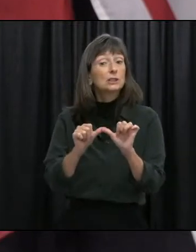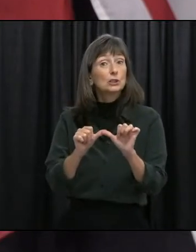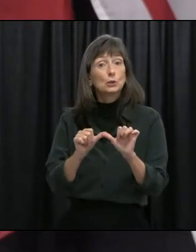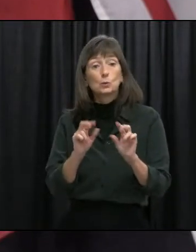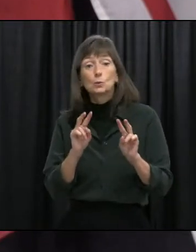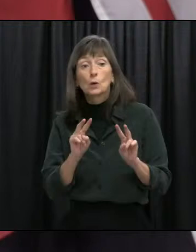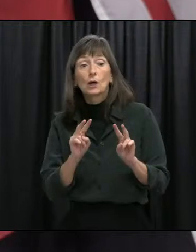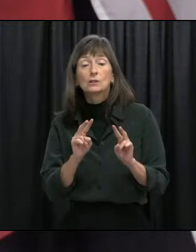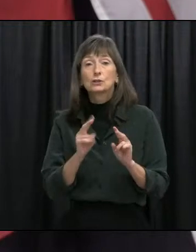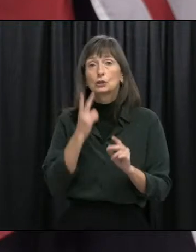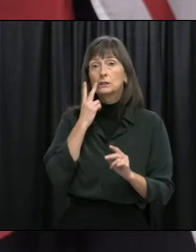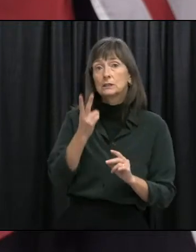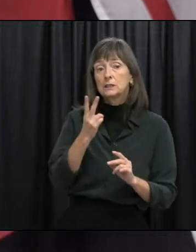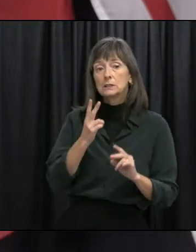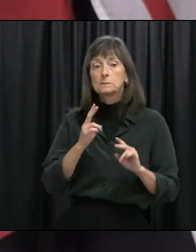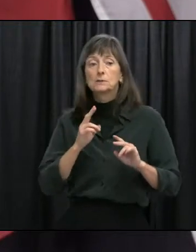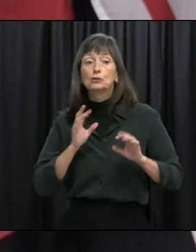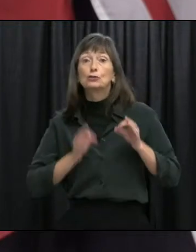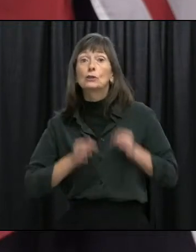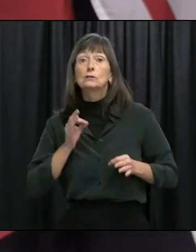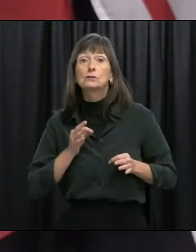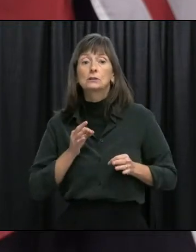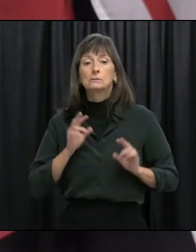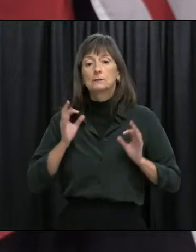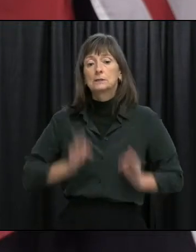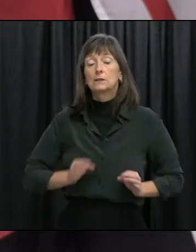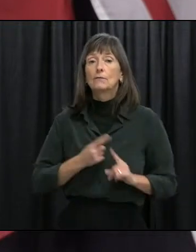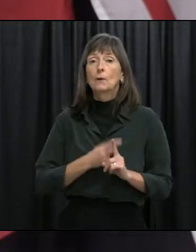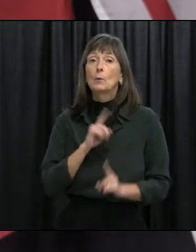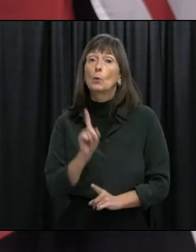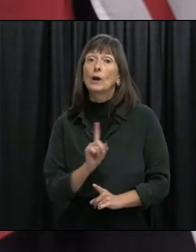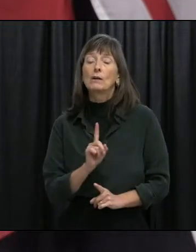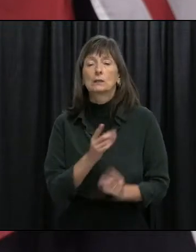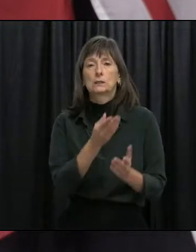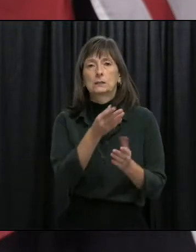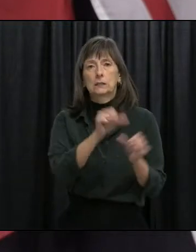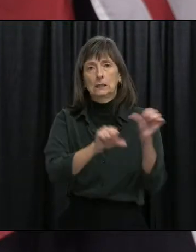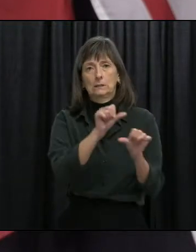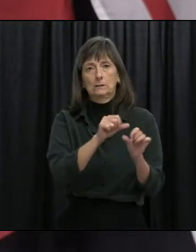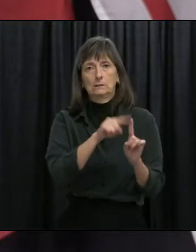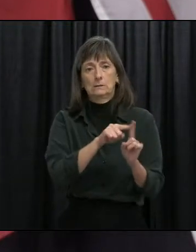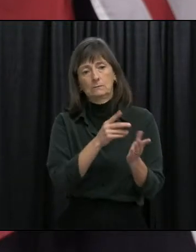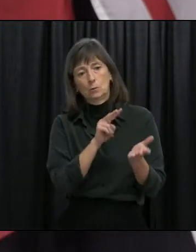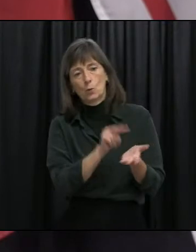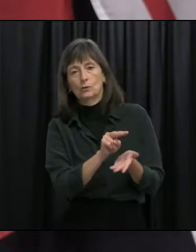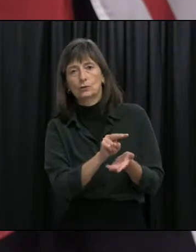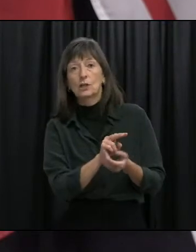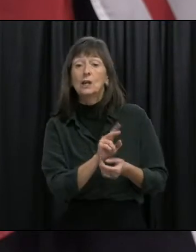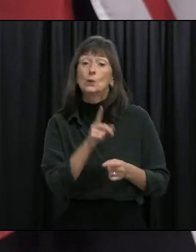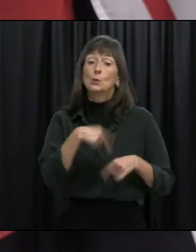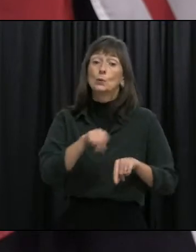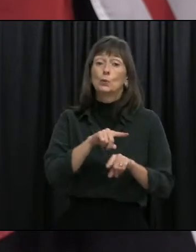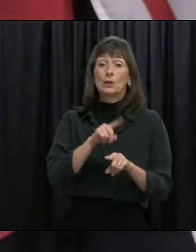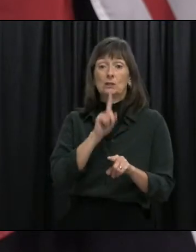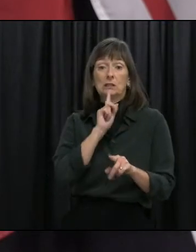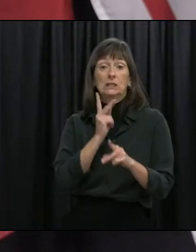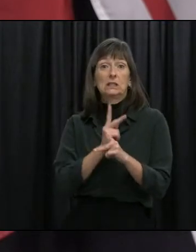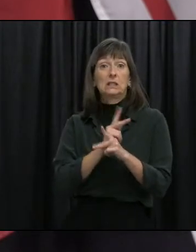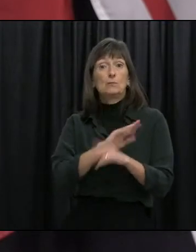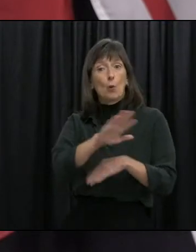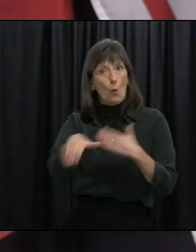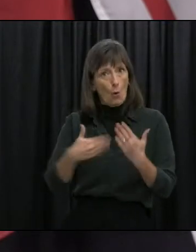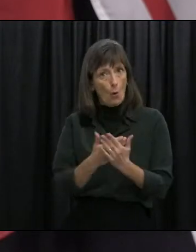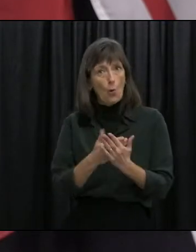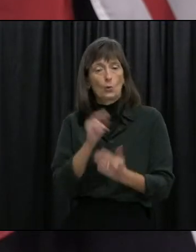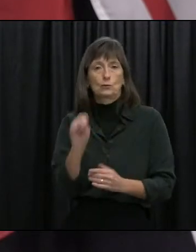the science as we make decisions to try and keep the bulk, all of Newfoundland and Labrador as safe as